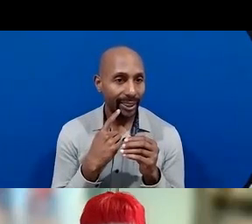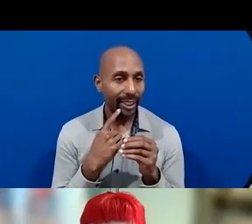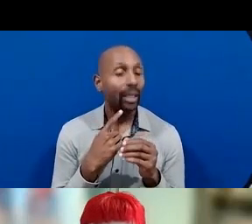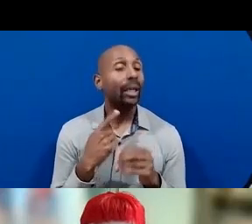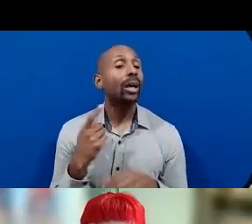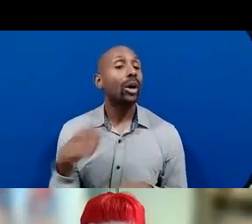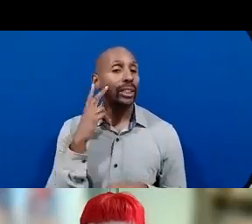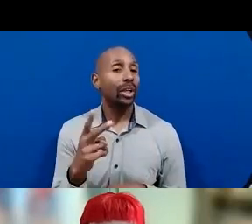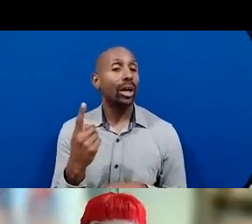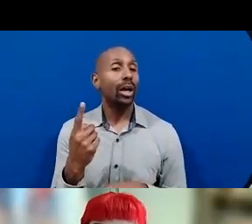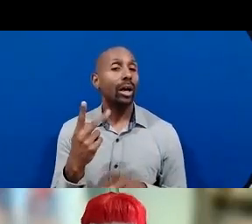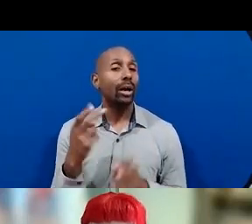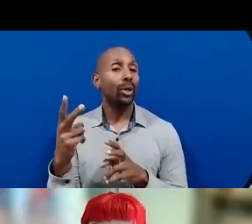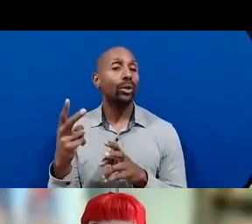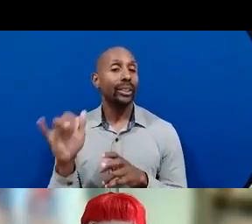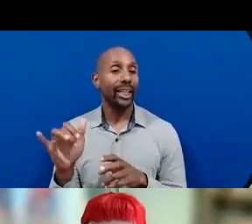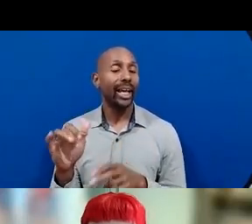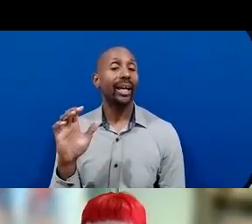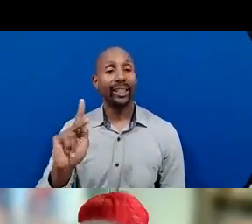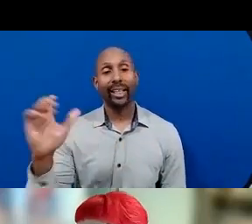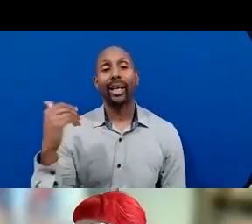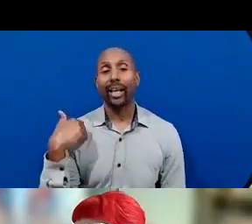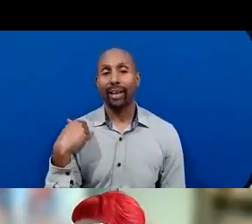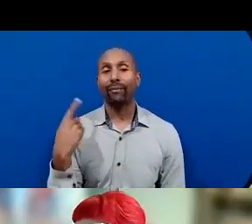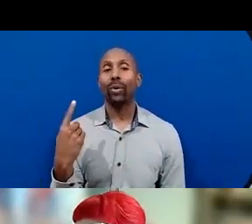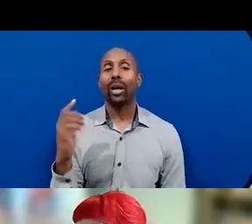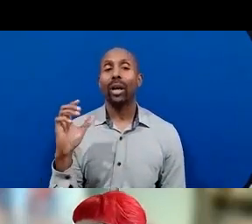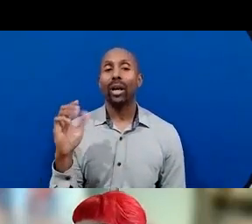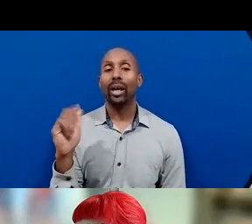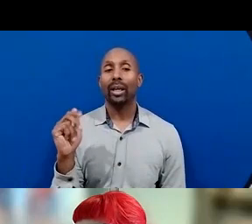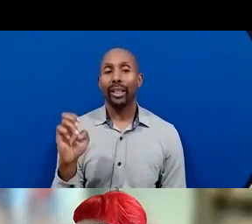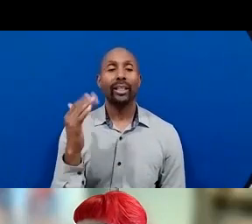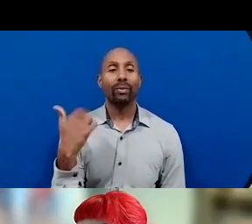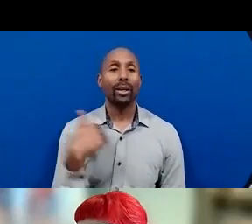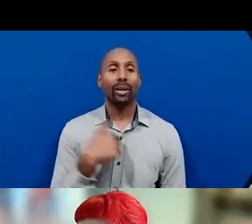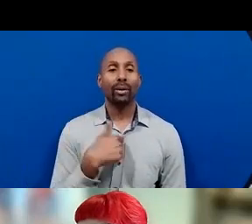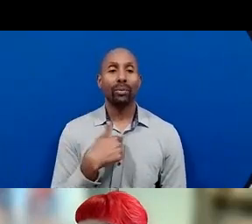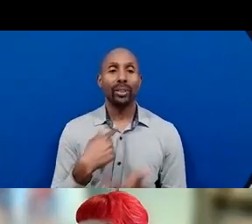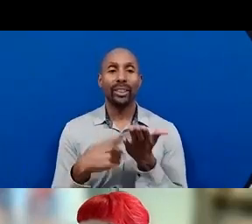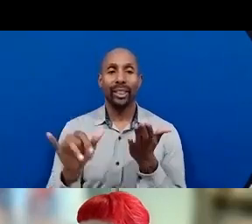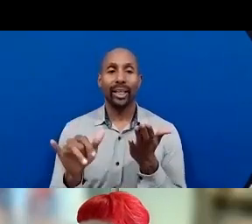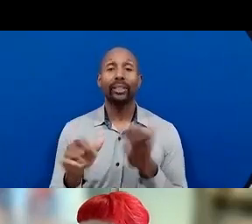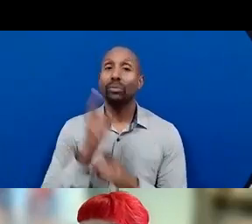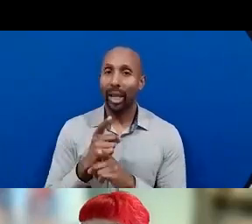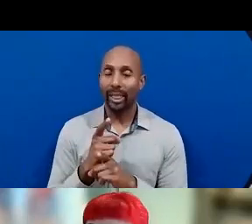King County. So that's why we're talking about it, absolutely. And I'm going to get there next. I just wanted to explain what it was